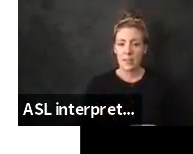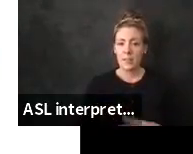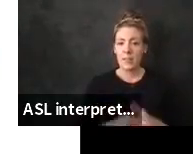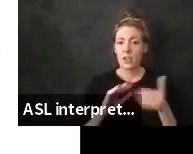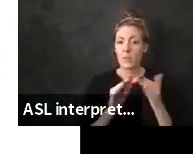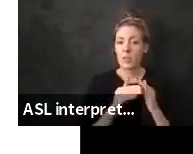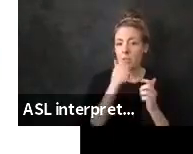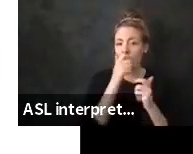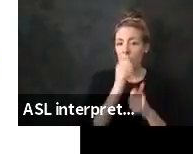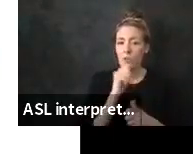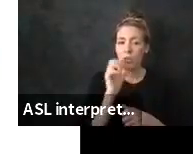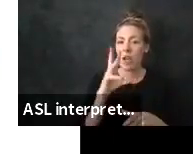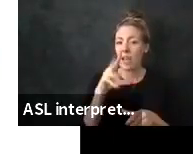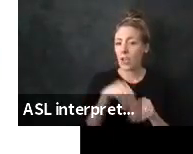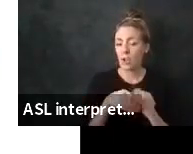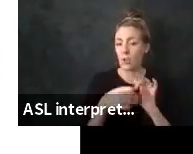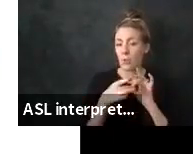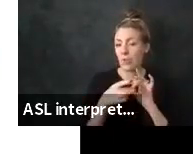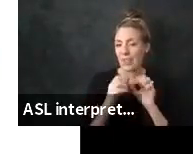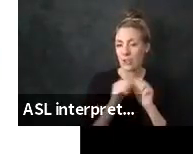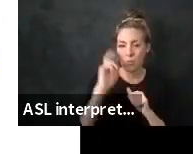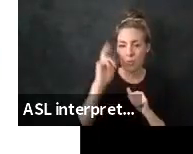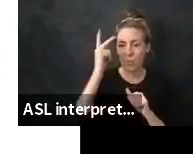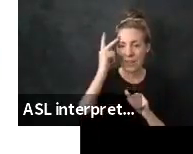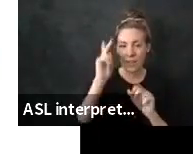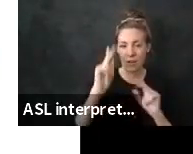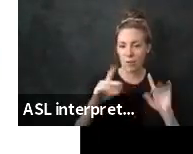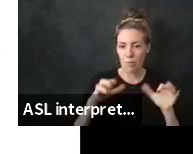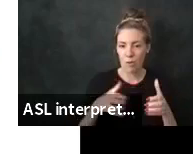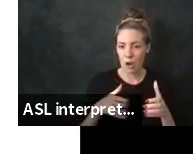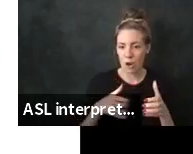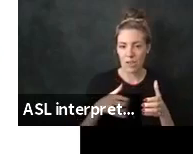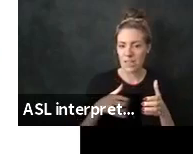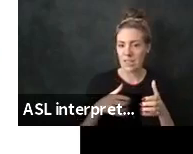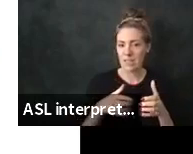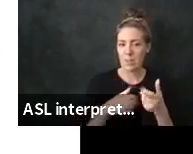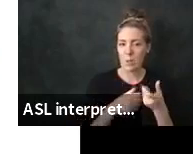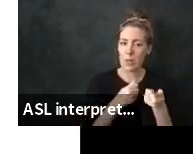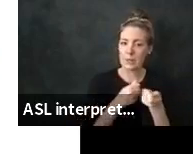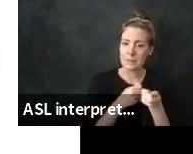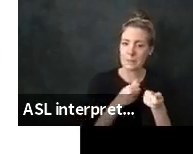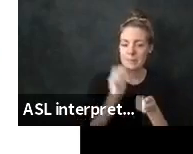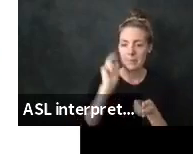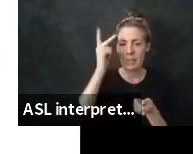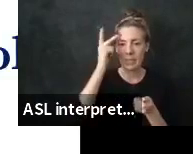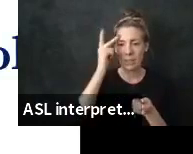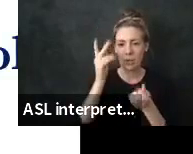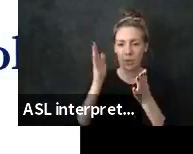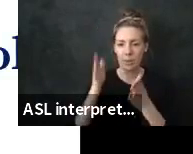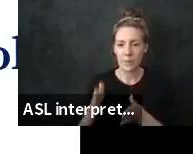include relationships with political parties, incumbents, or political candidates.